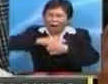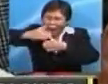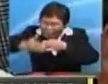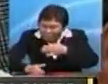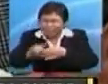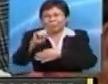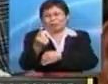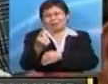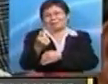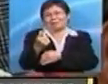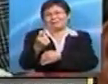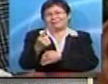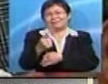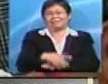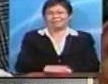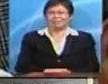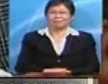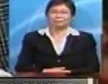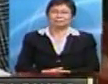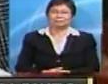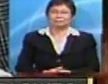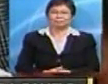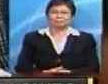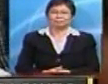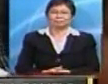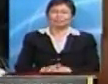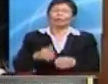On the briefing. Yeah, on the briefing,